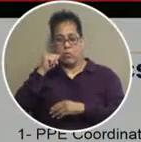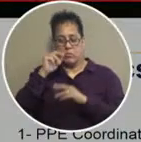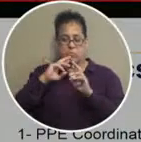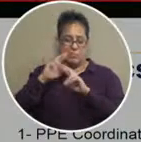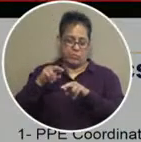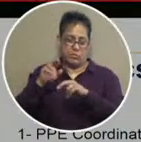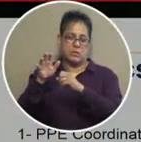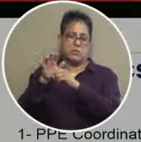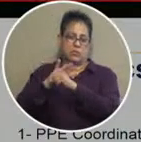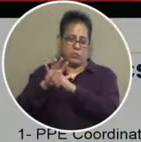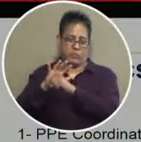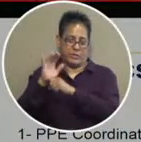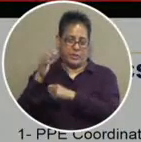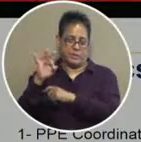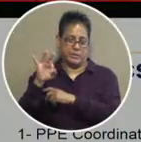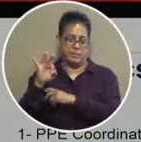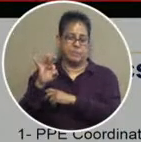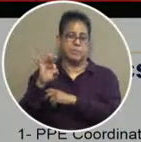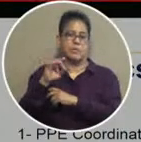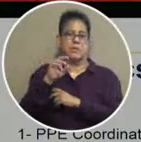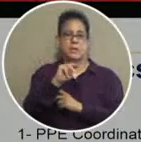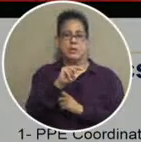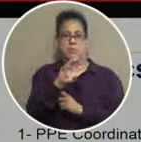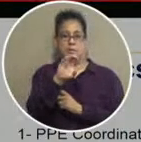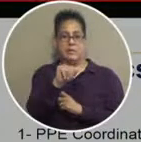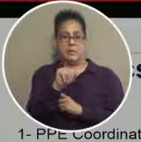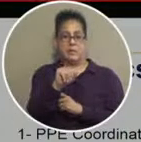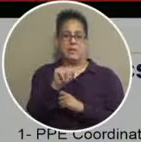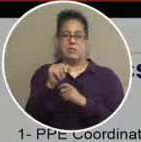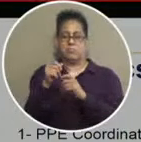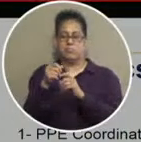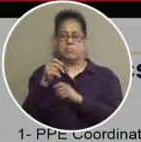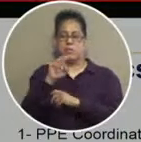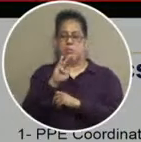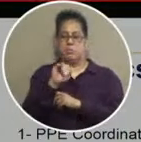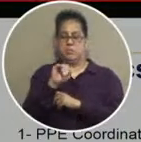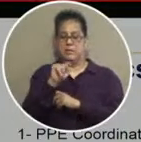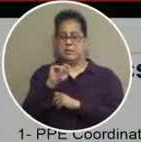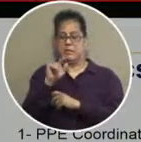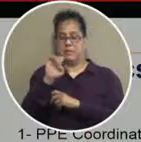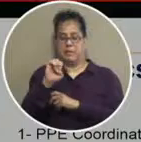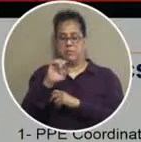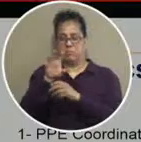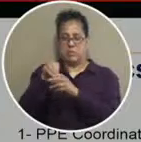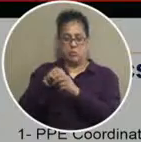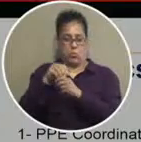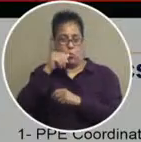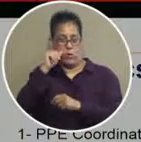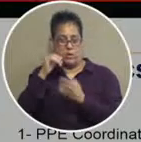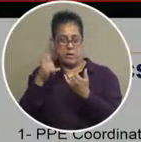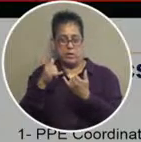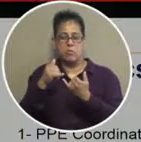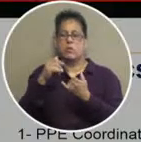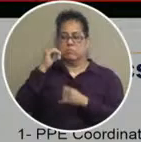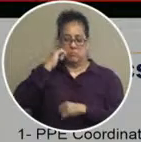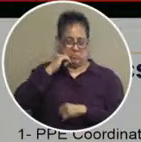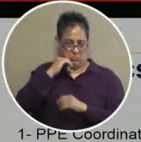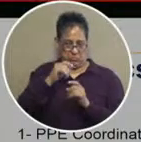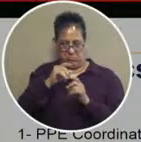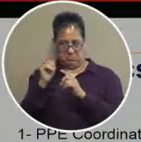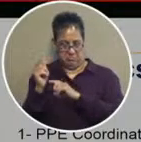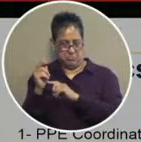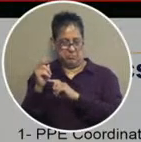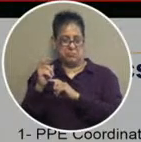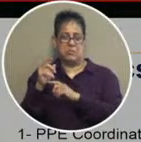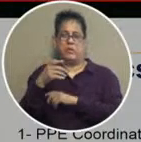to COVID-19. MCA expanded its contract with Battelle to include Juarez, and Battelle is doing data modeling for